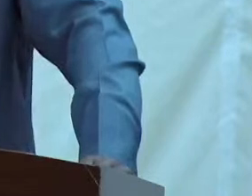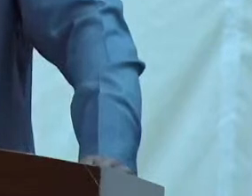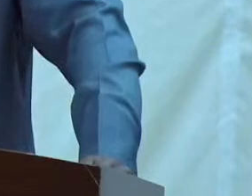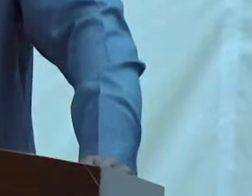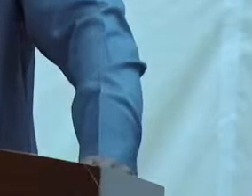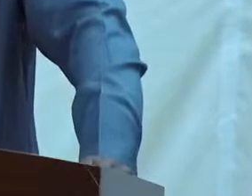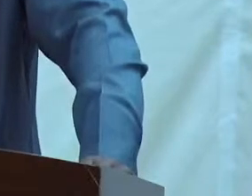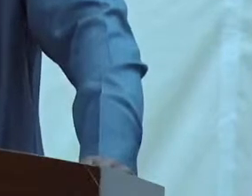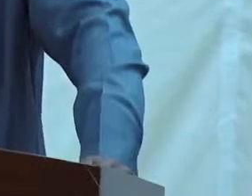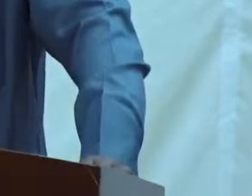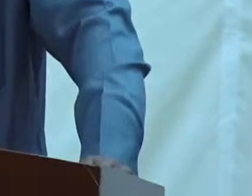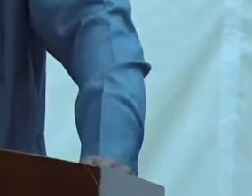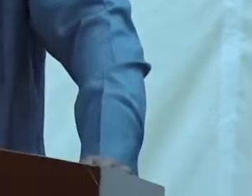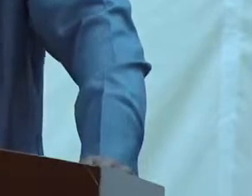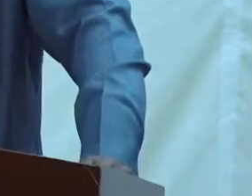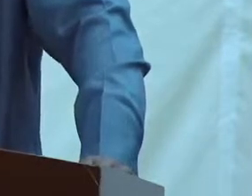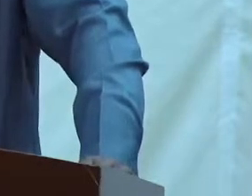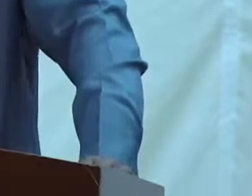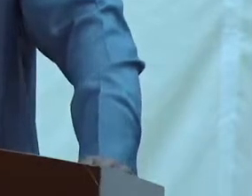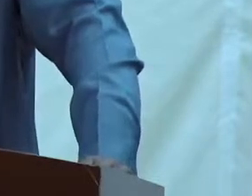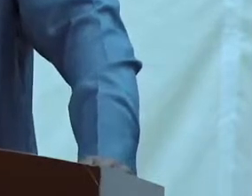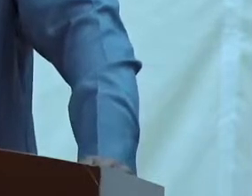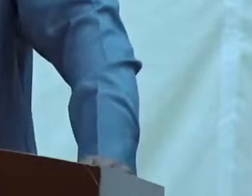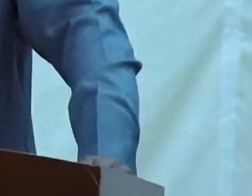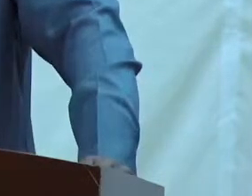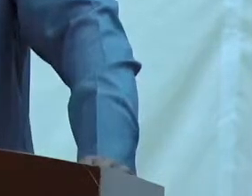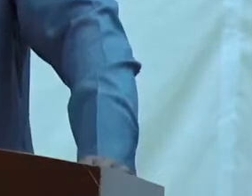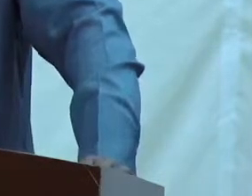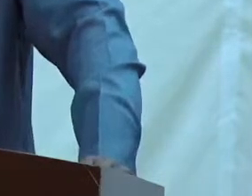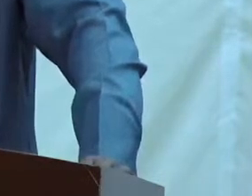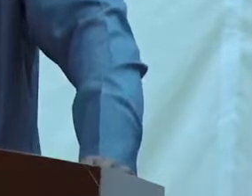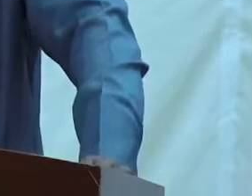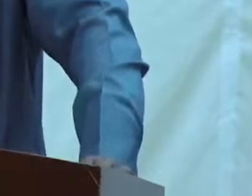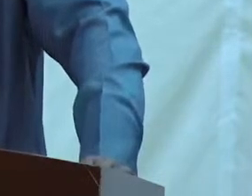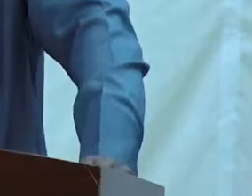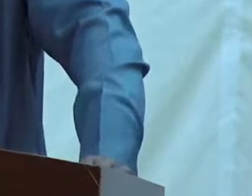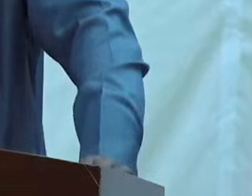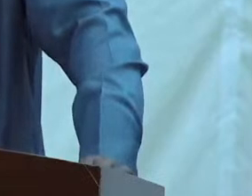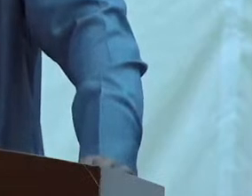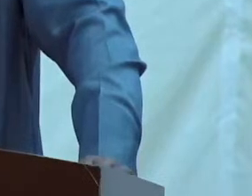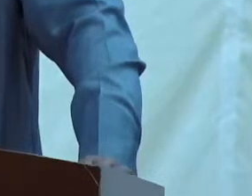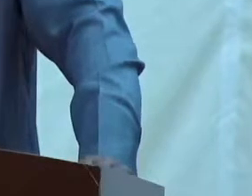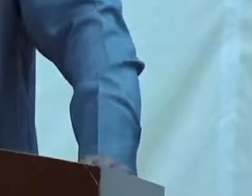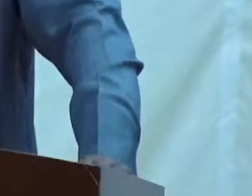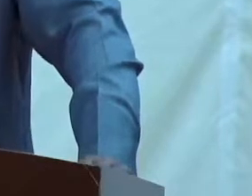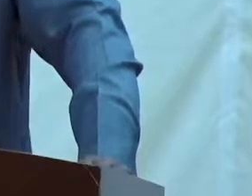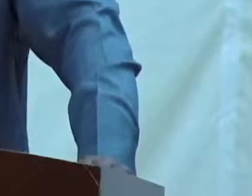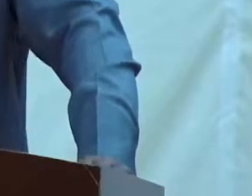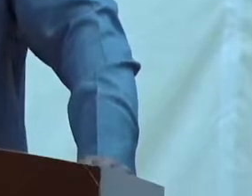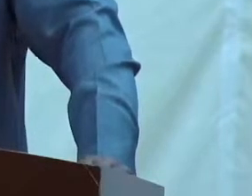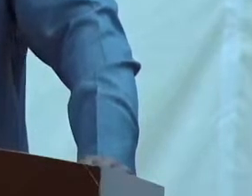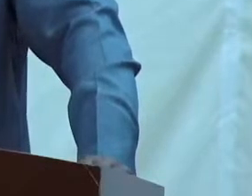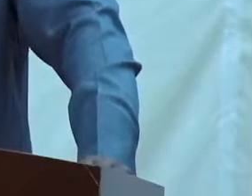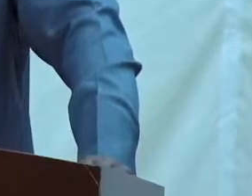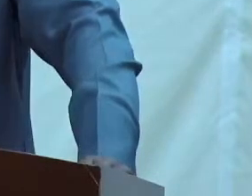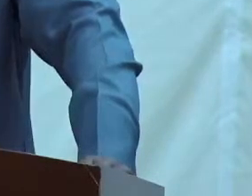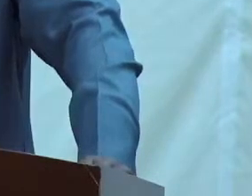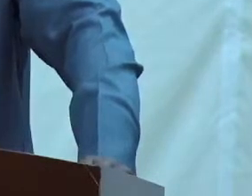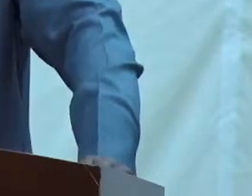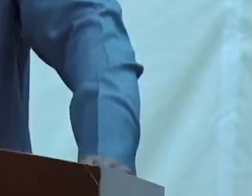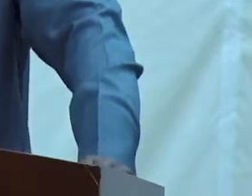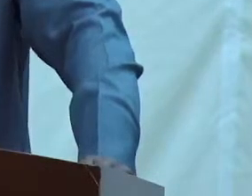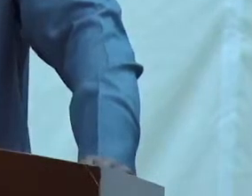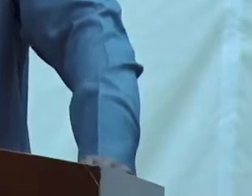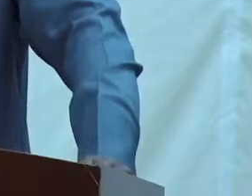surveillance, anti-NGO bills and restrictive laws, unlawful arrest and detention of